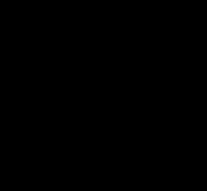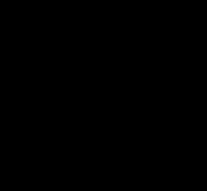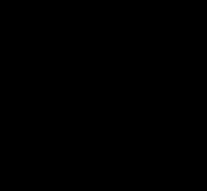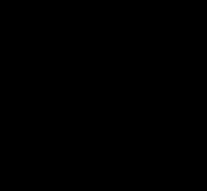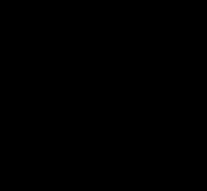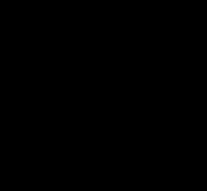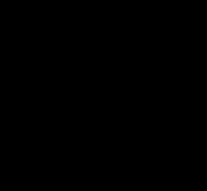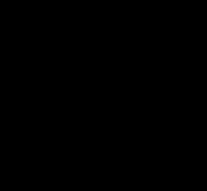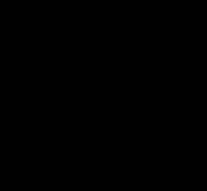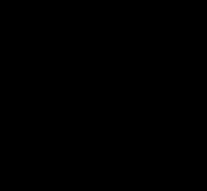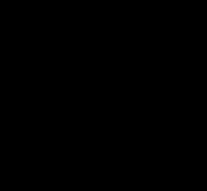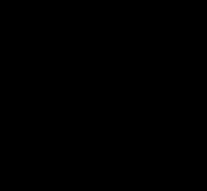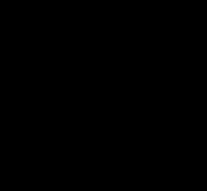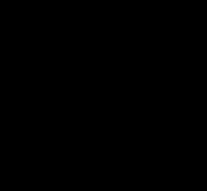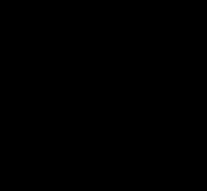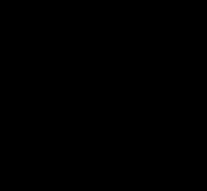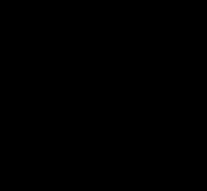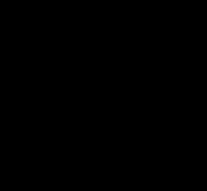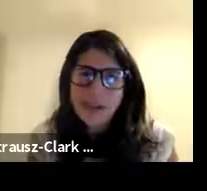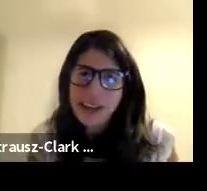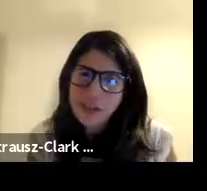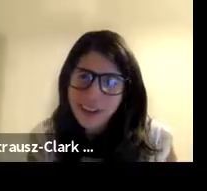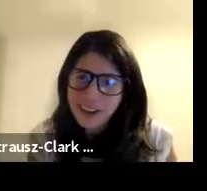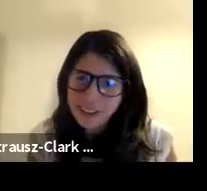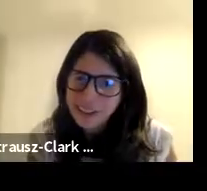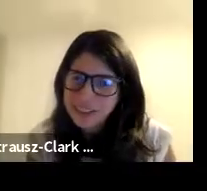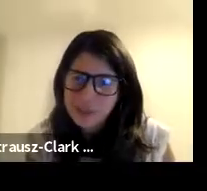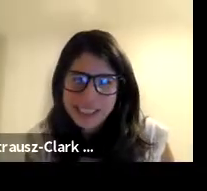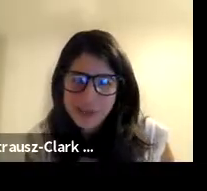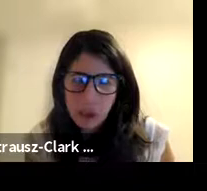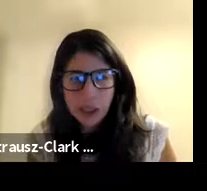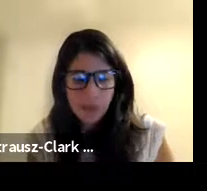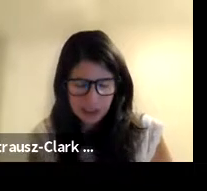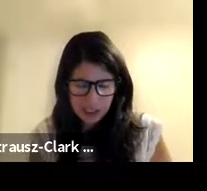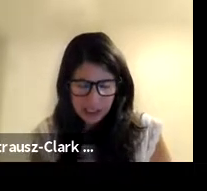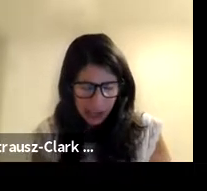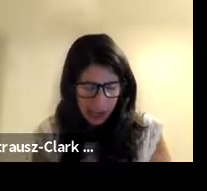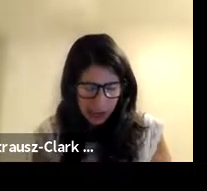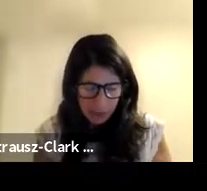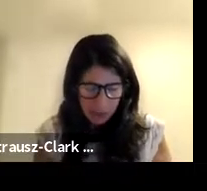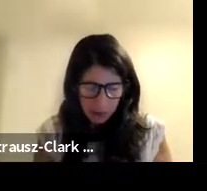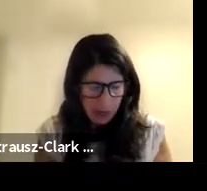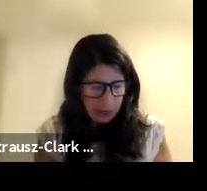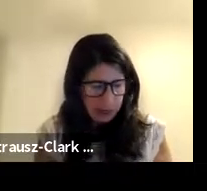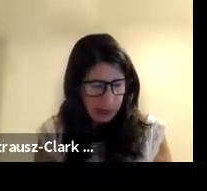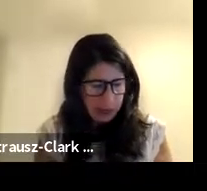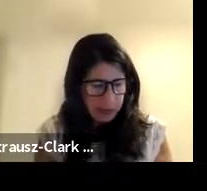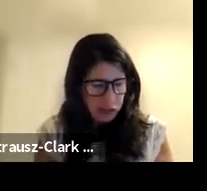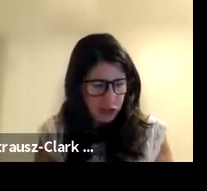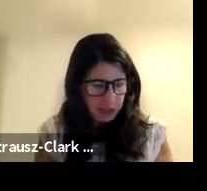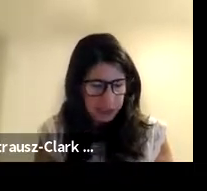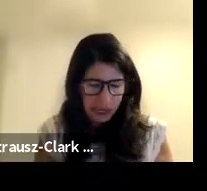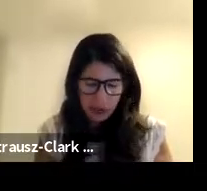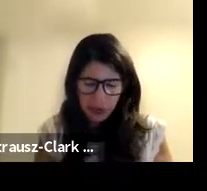You're muted, Amy, I Jamie. think you're on mute. Sorry about that. I thought I had unclicked it, but it didn't work. Apologize. So next up